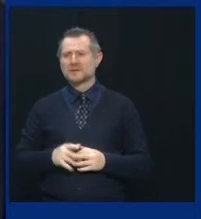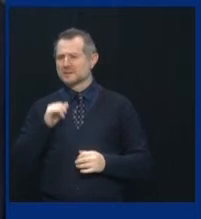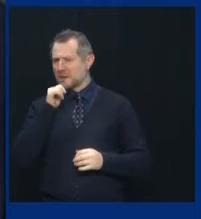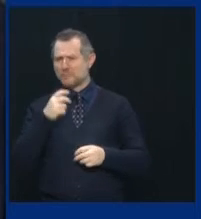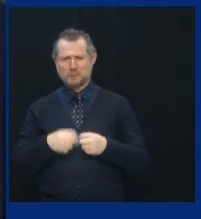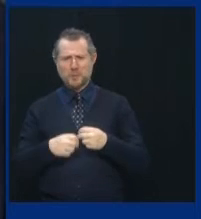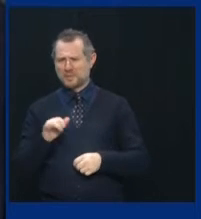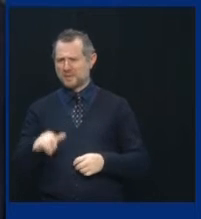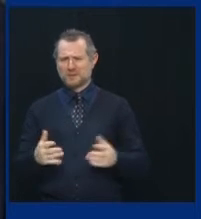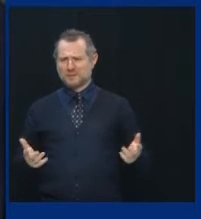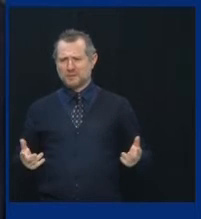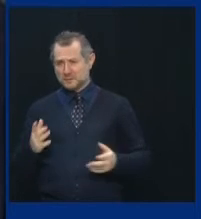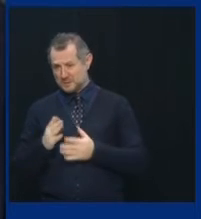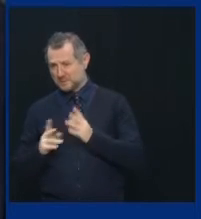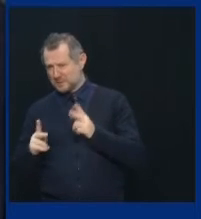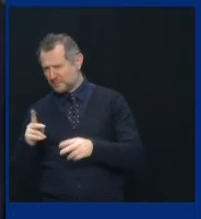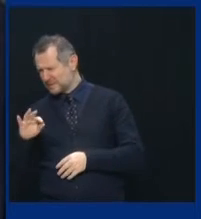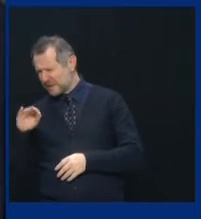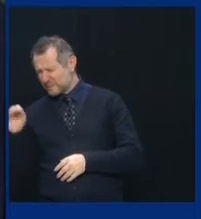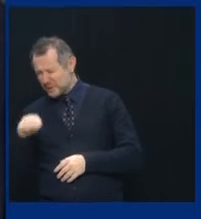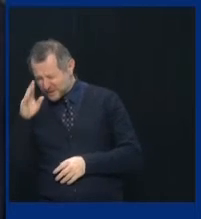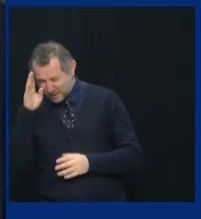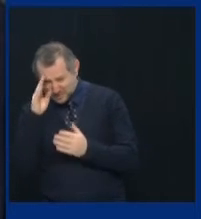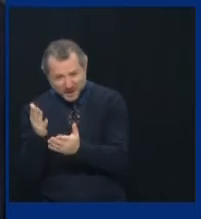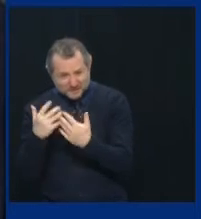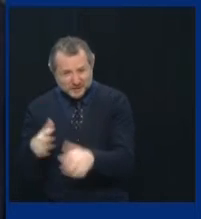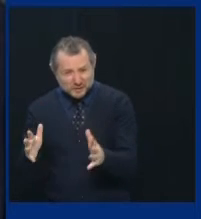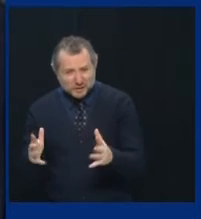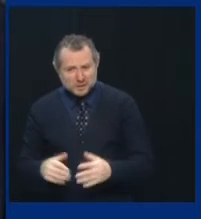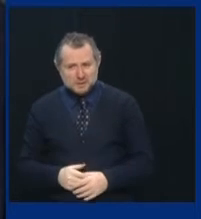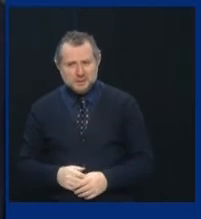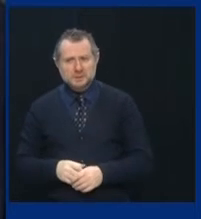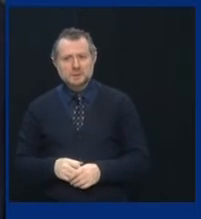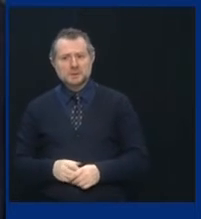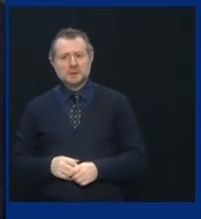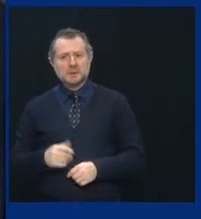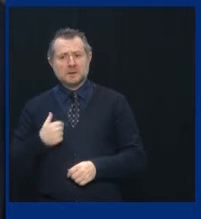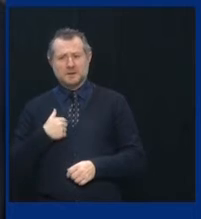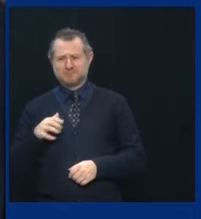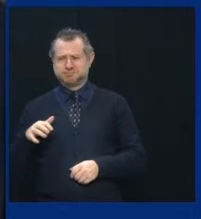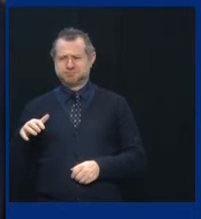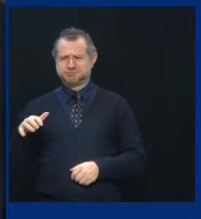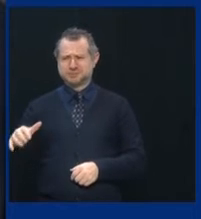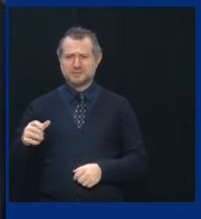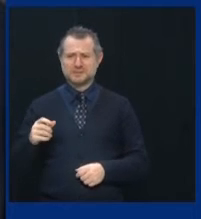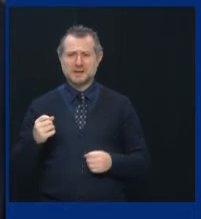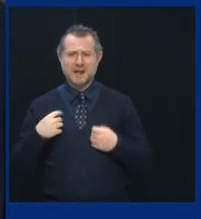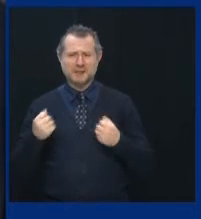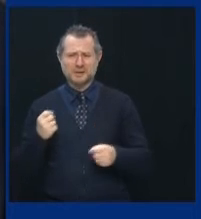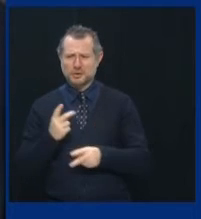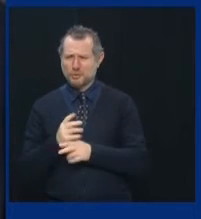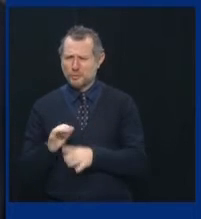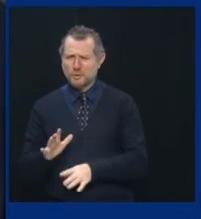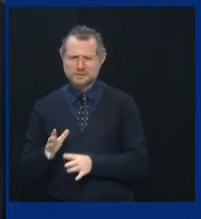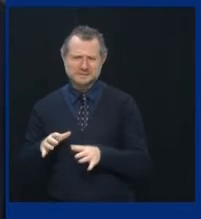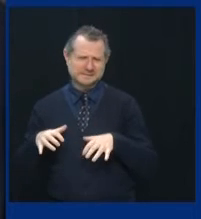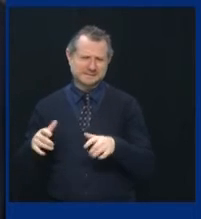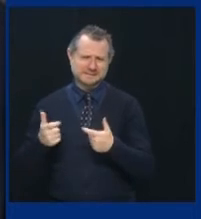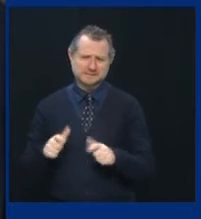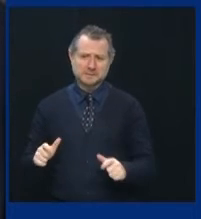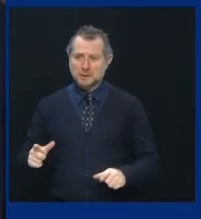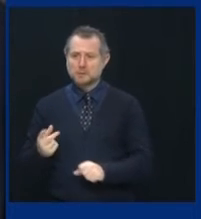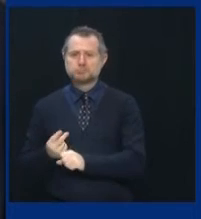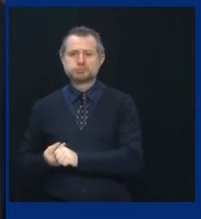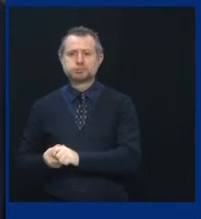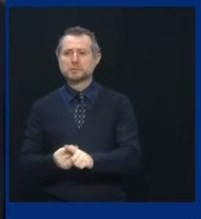they're at 99%. They have more, they have healthcare workers who they haven't reached yet.